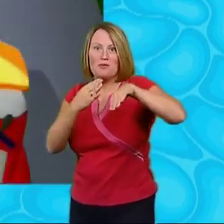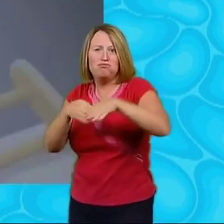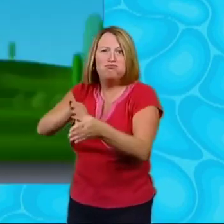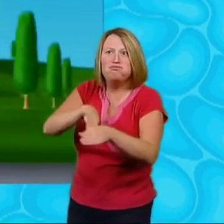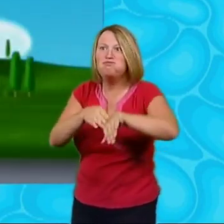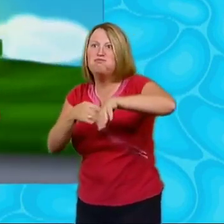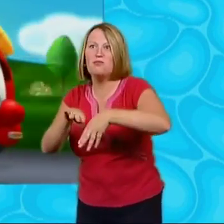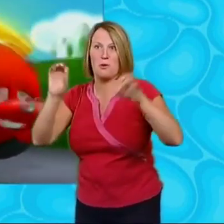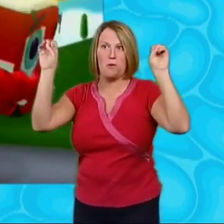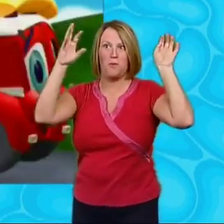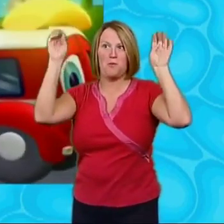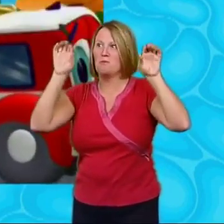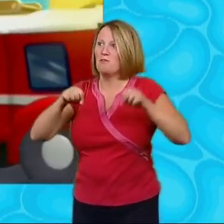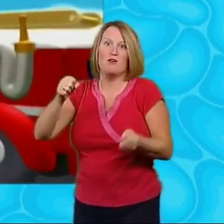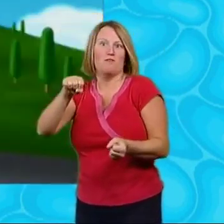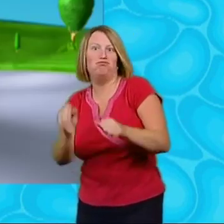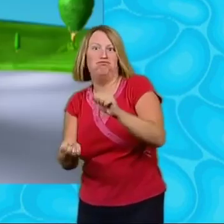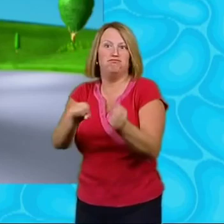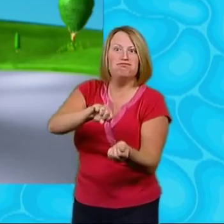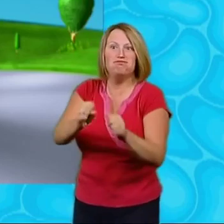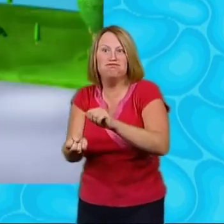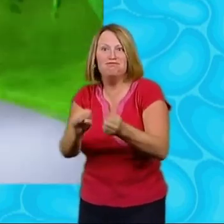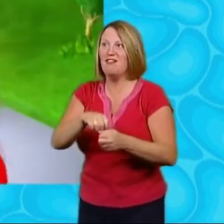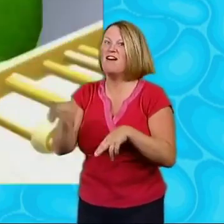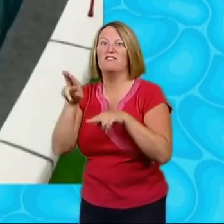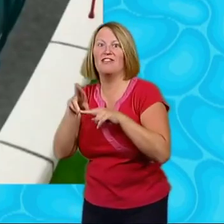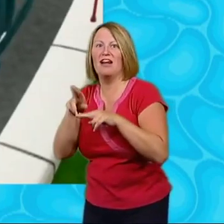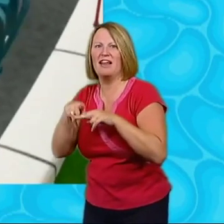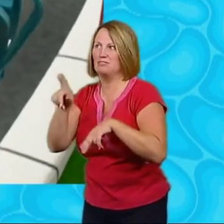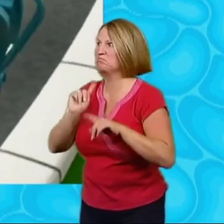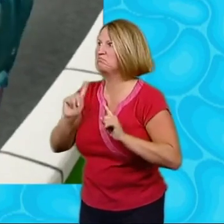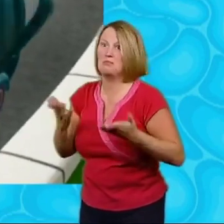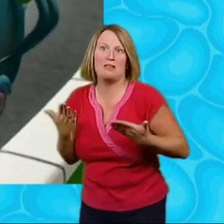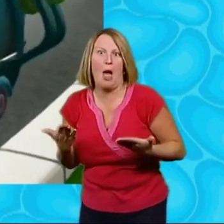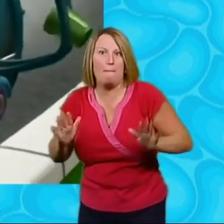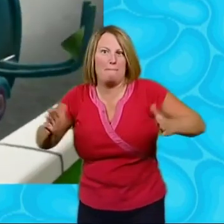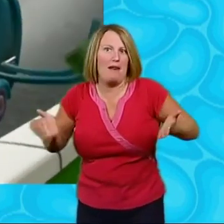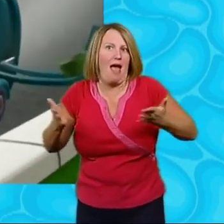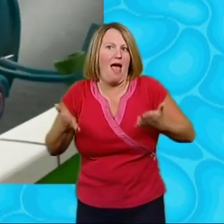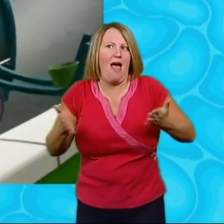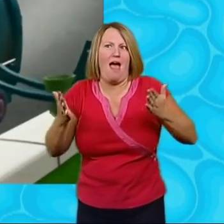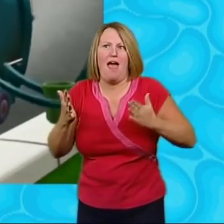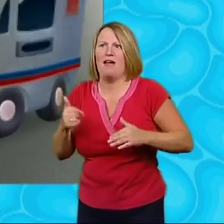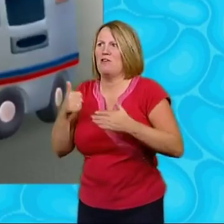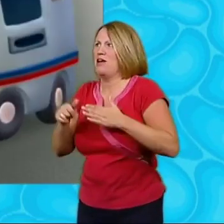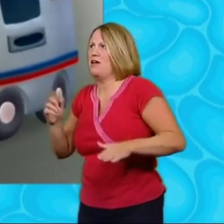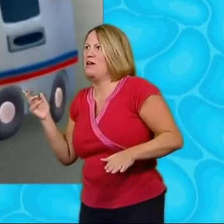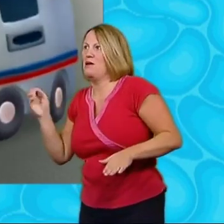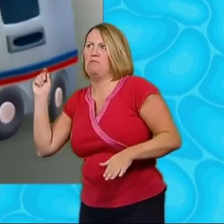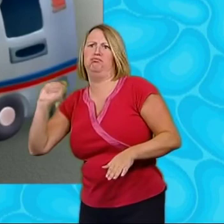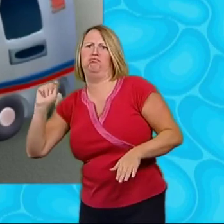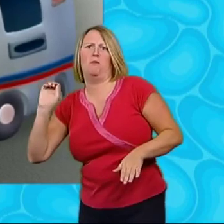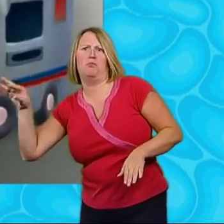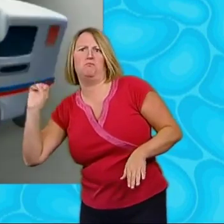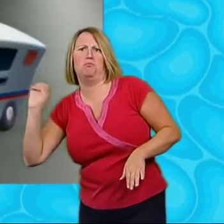the fire engine, here comes Finley, it's time to play. Ring, ring, ring, let's play with Finley.